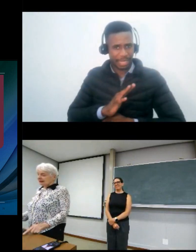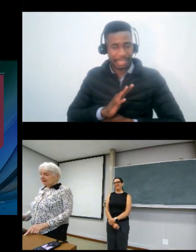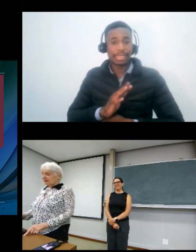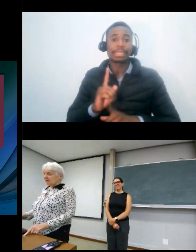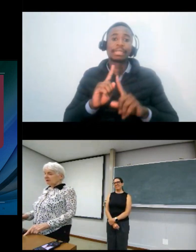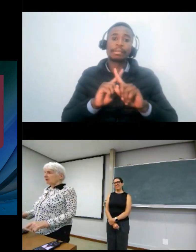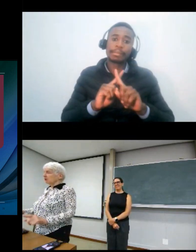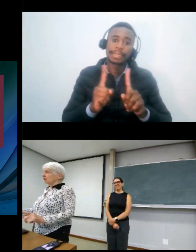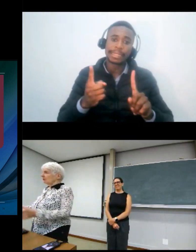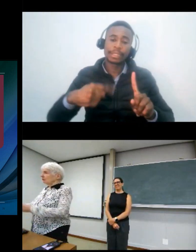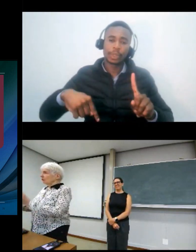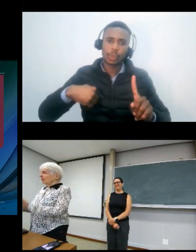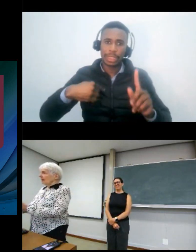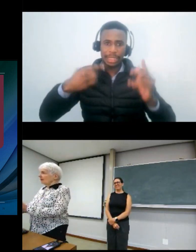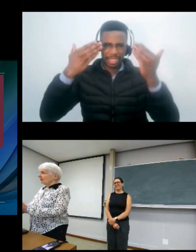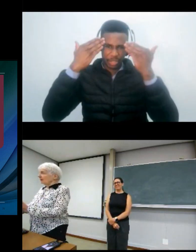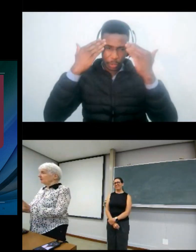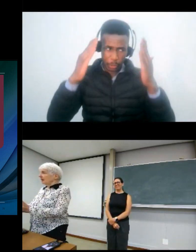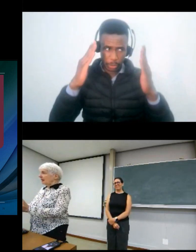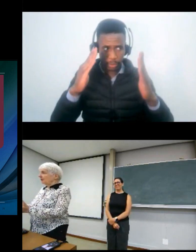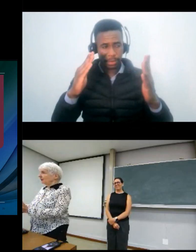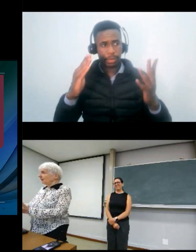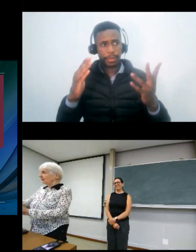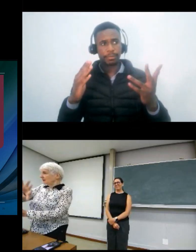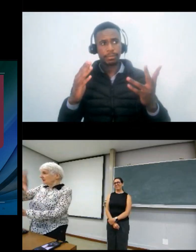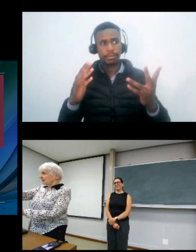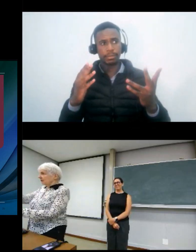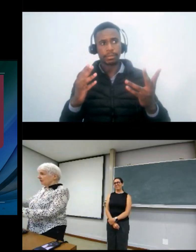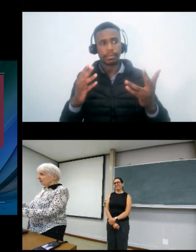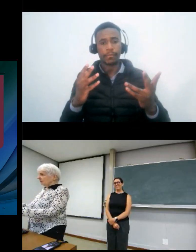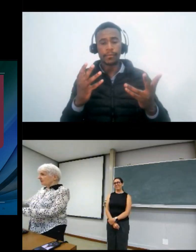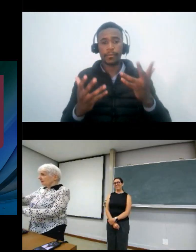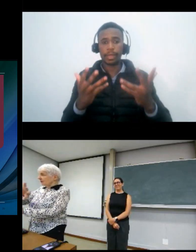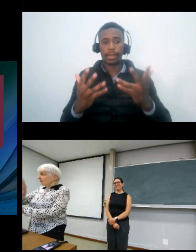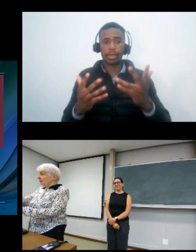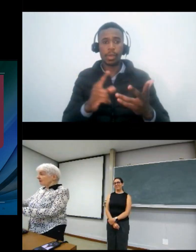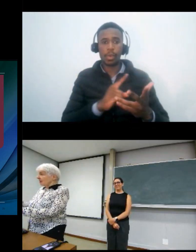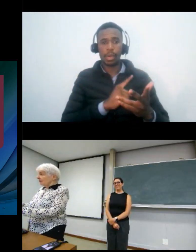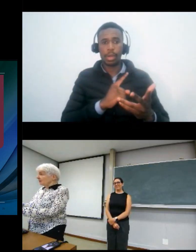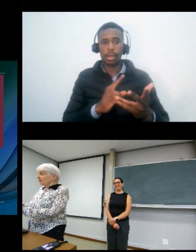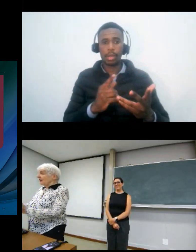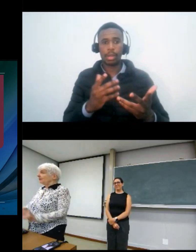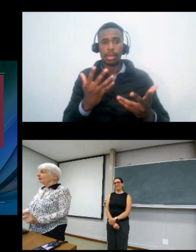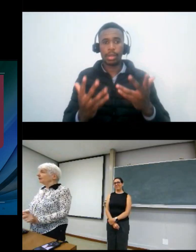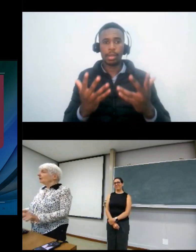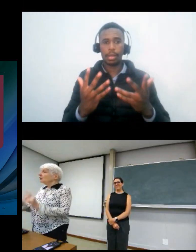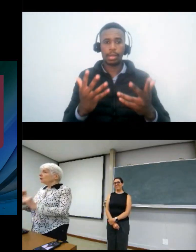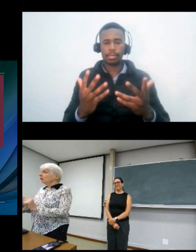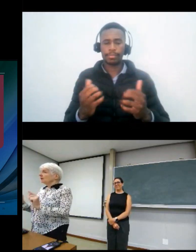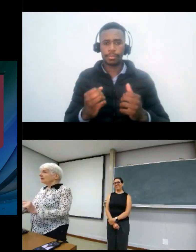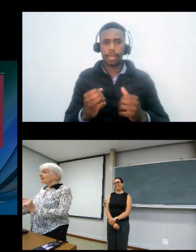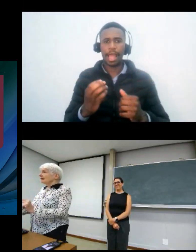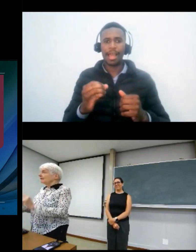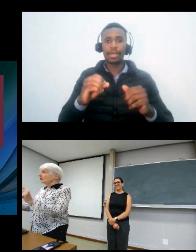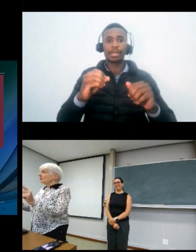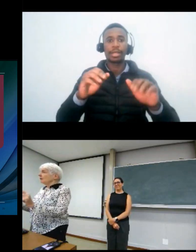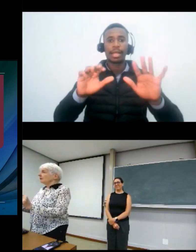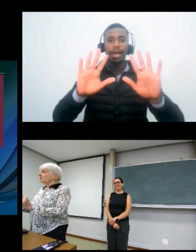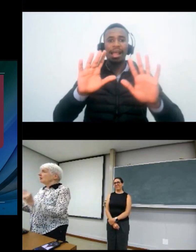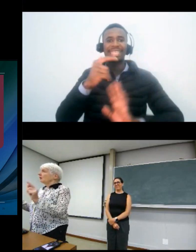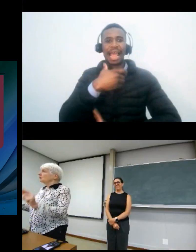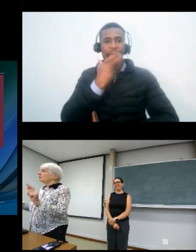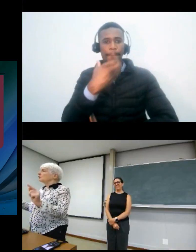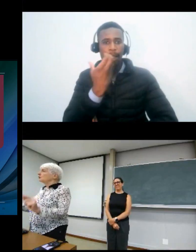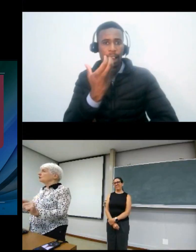what extent, imagine you have one lemma like for Apple, and there are seven variants for Apple, to what extent